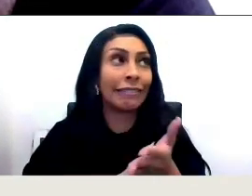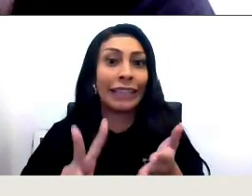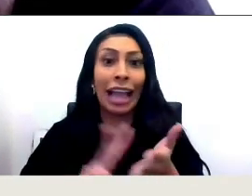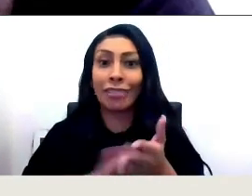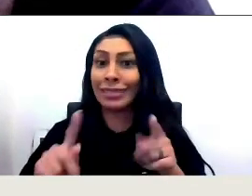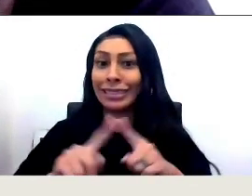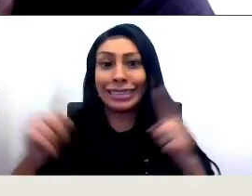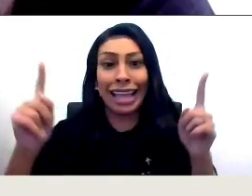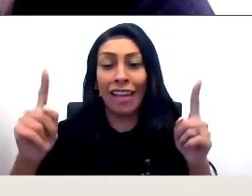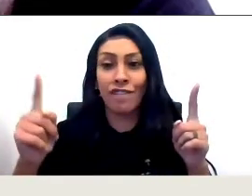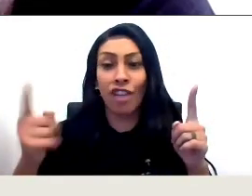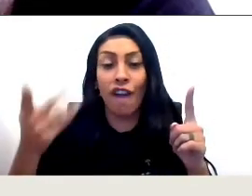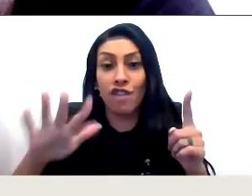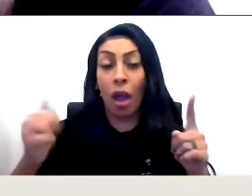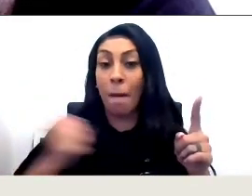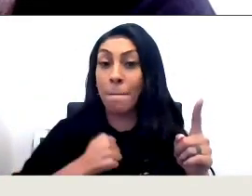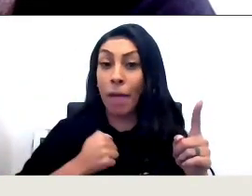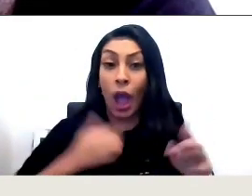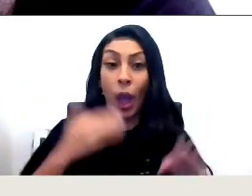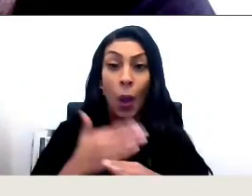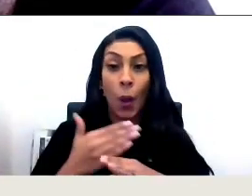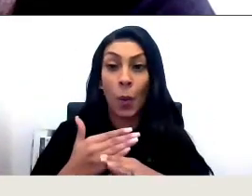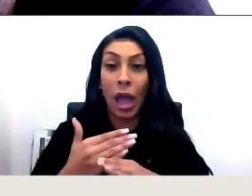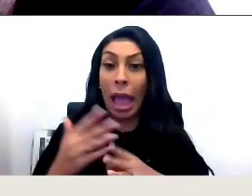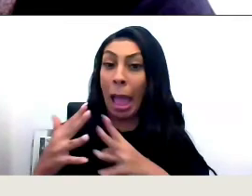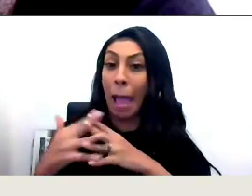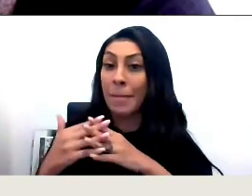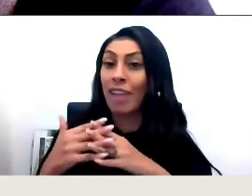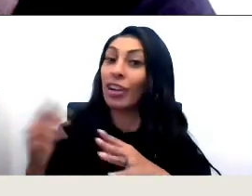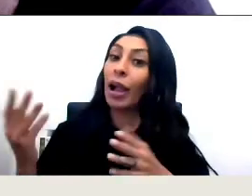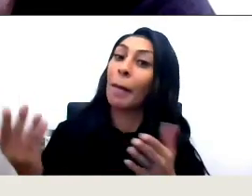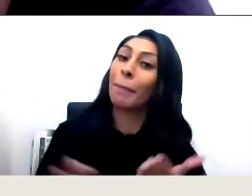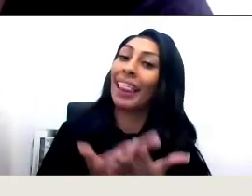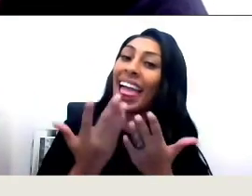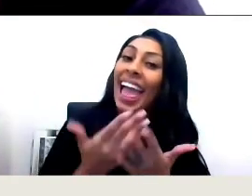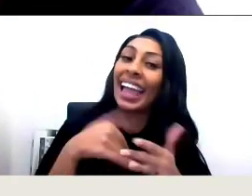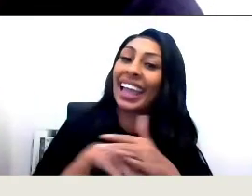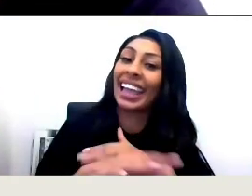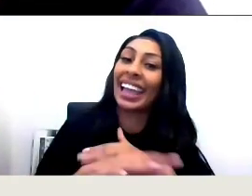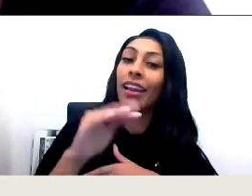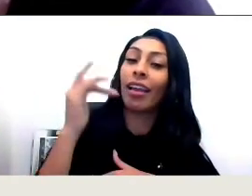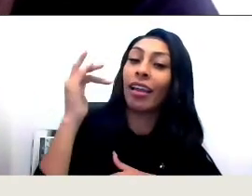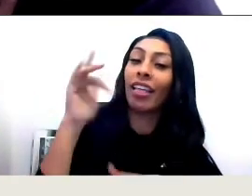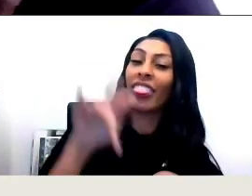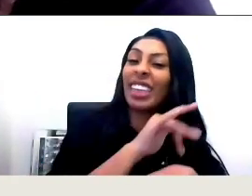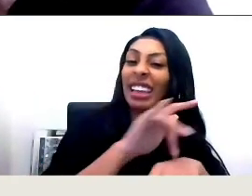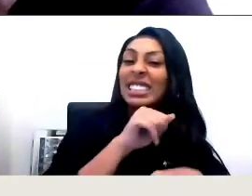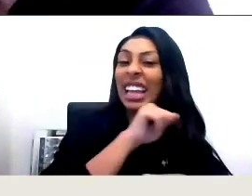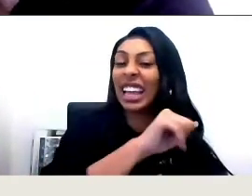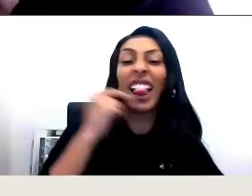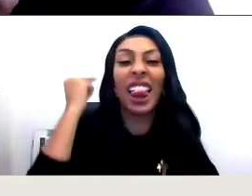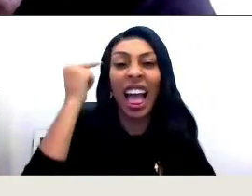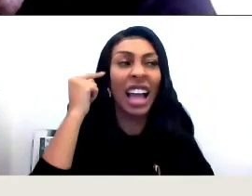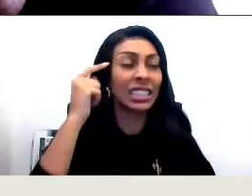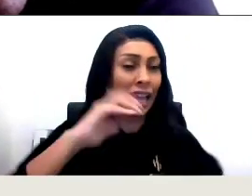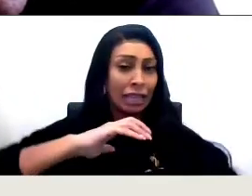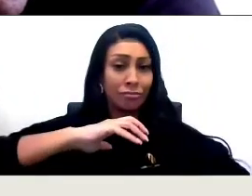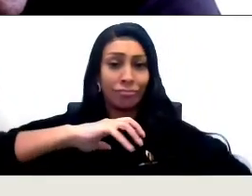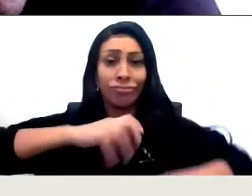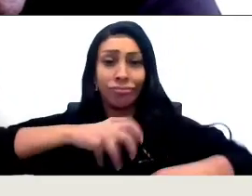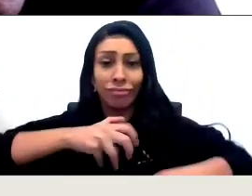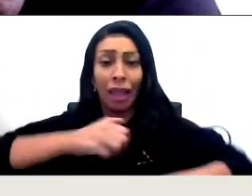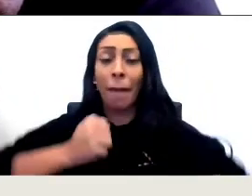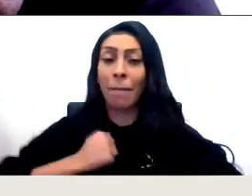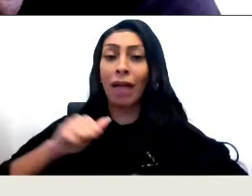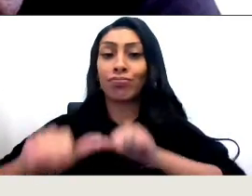working, because really before I went to America to work, I was doing like plays in London, so I had to adjust my own processes. It was a